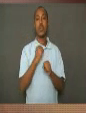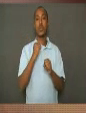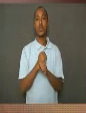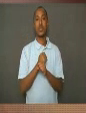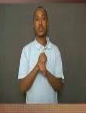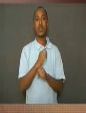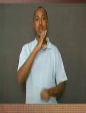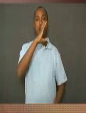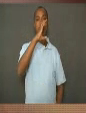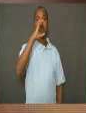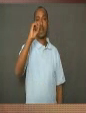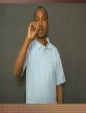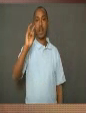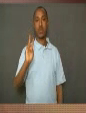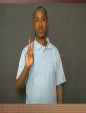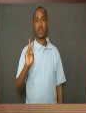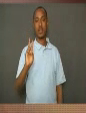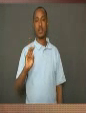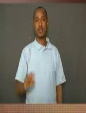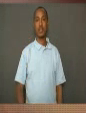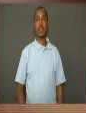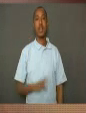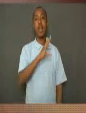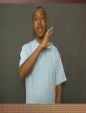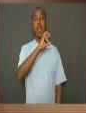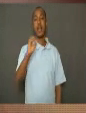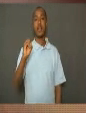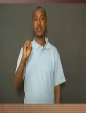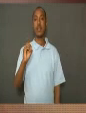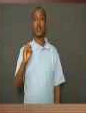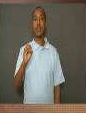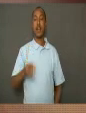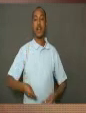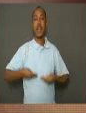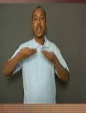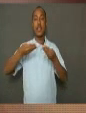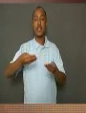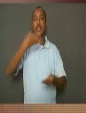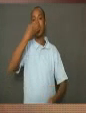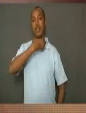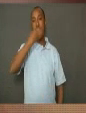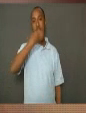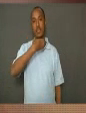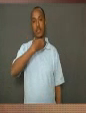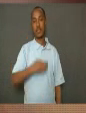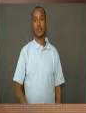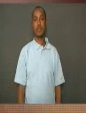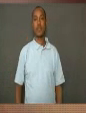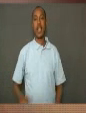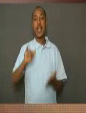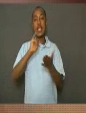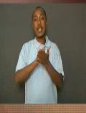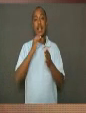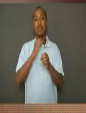produces carbon dioxide and releases heat.